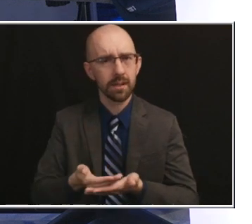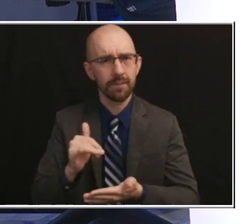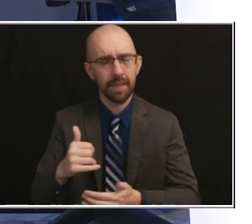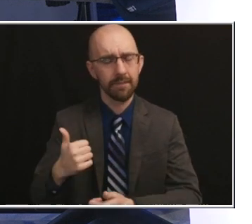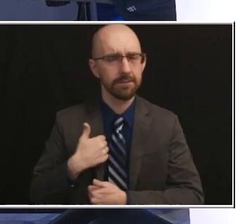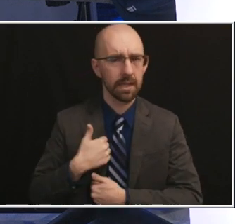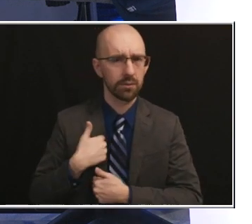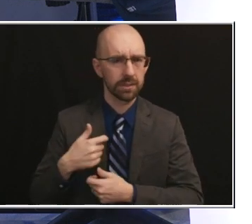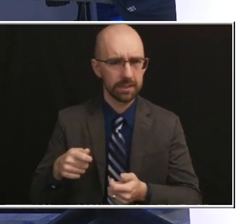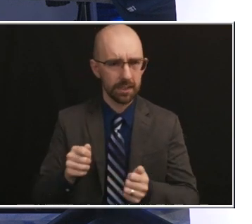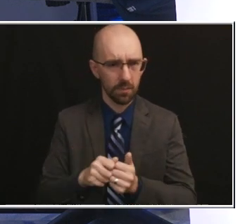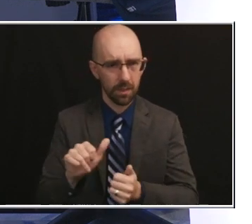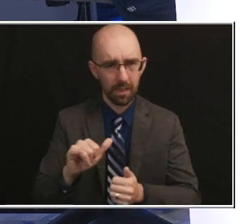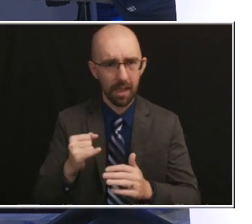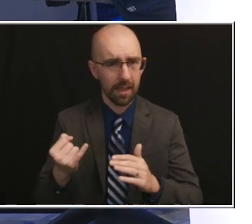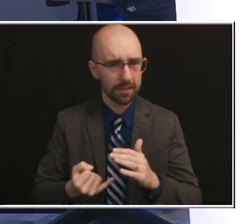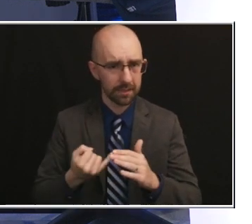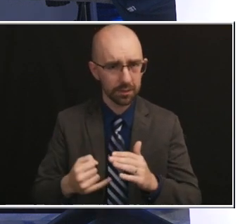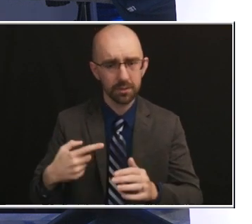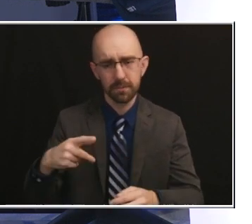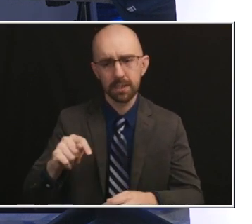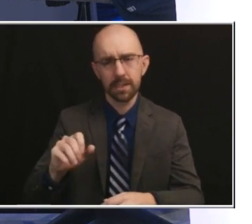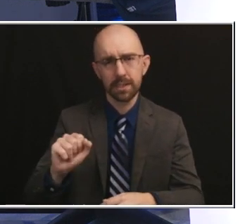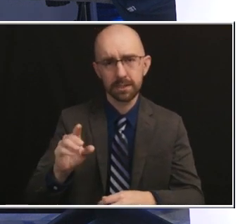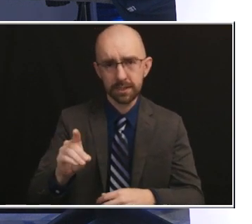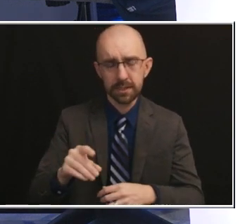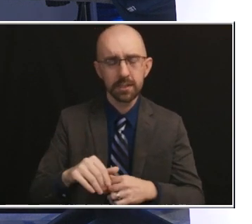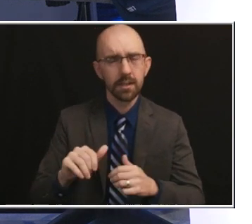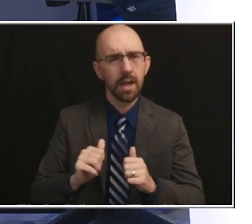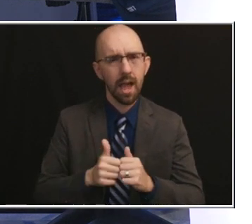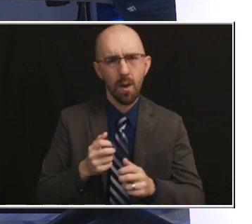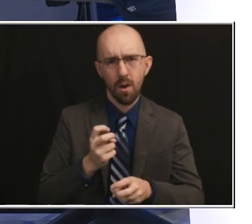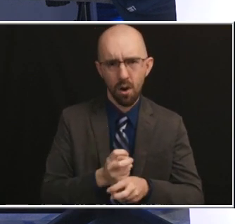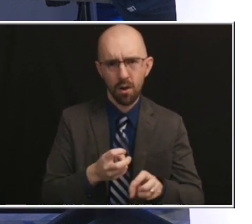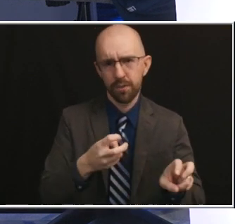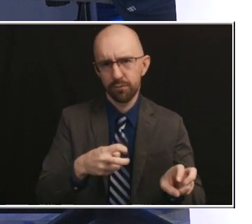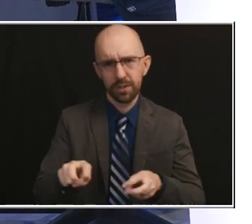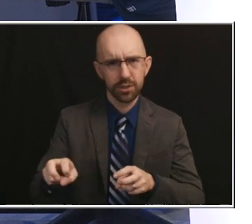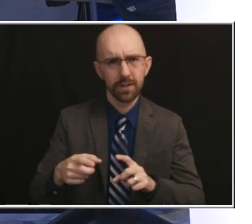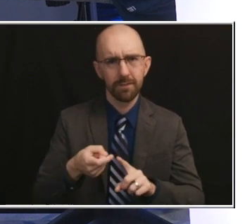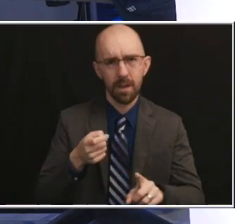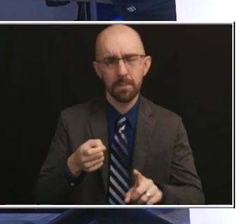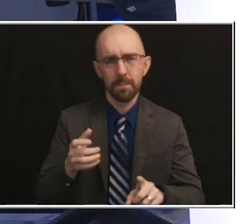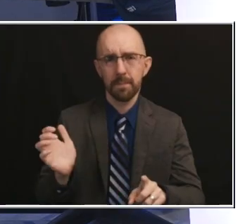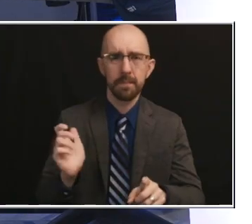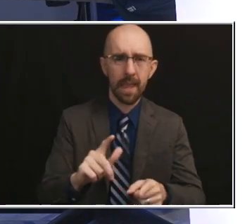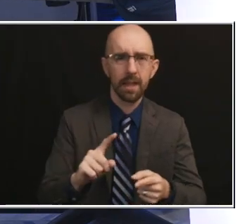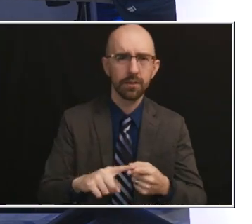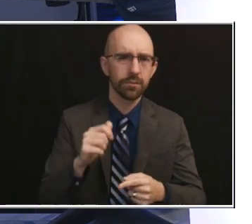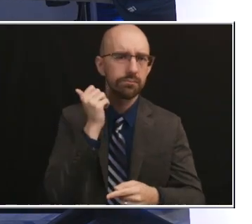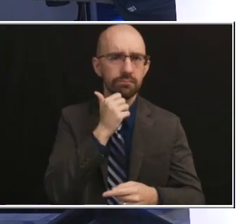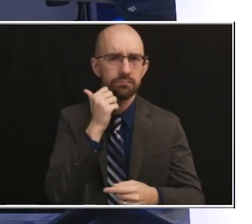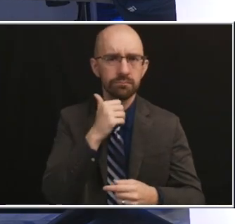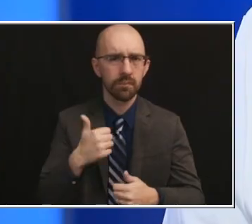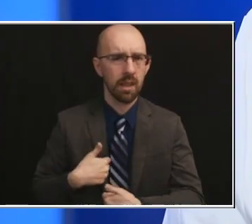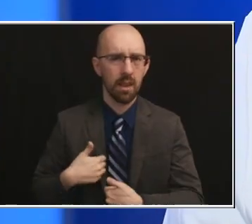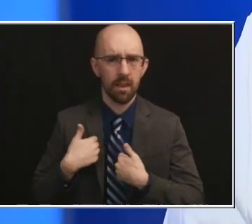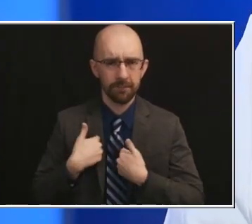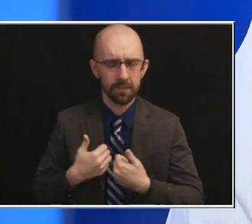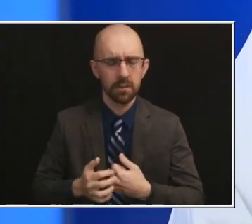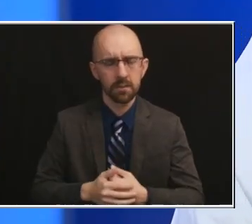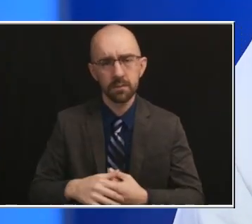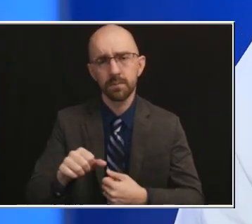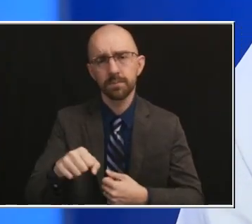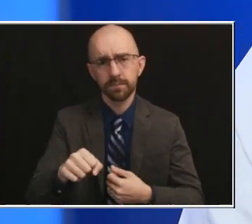like isolation, PTSD, or how hard the transition is back into civilian life? Yeah, so it's